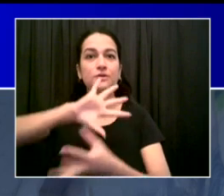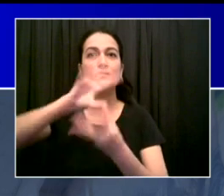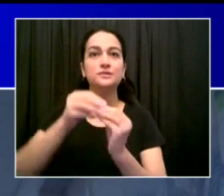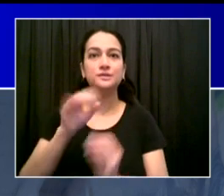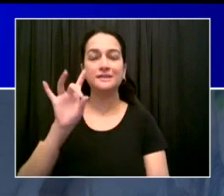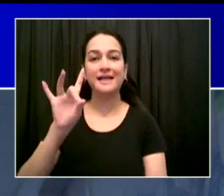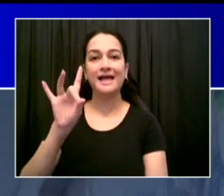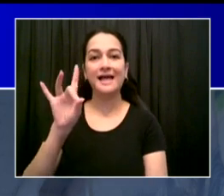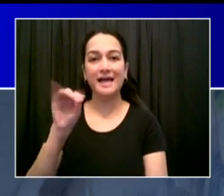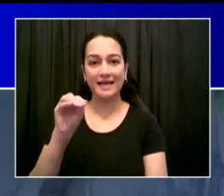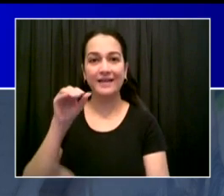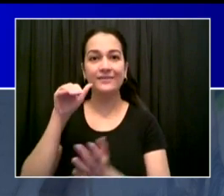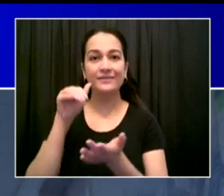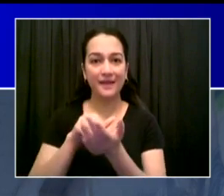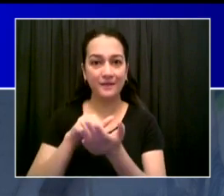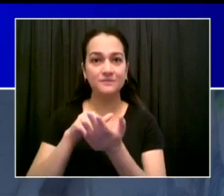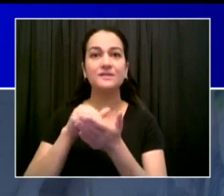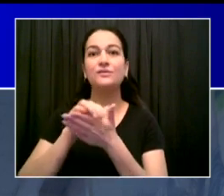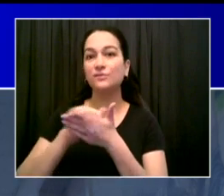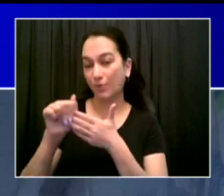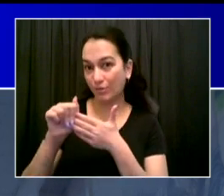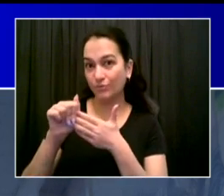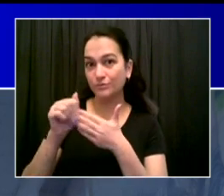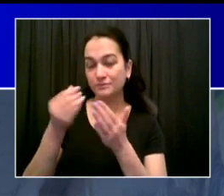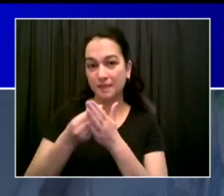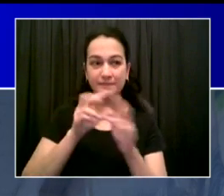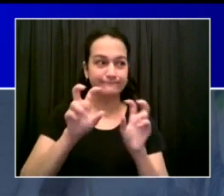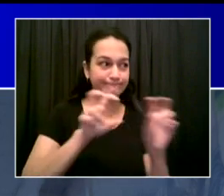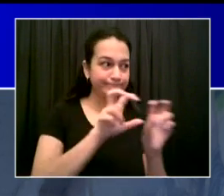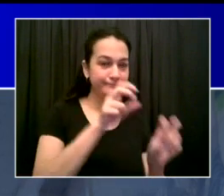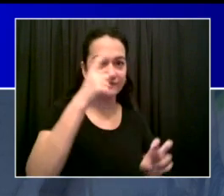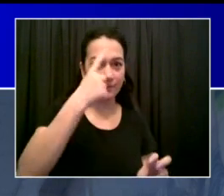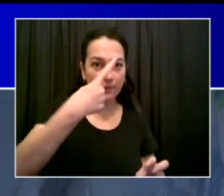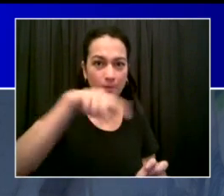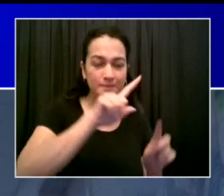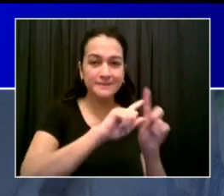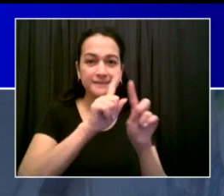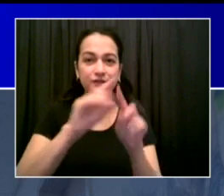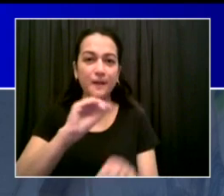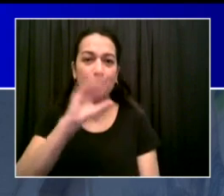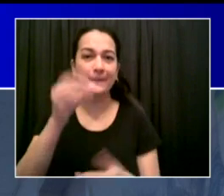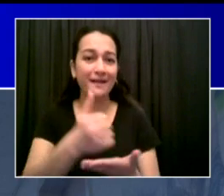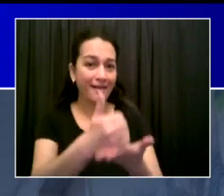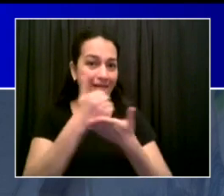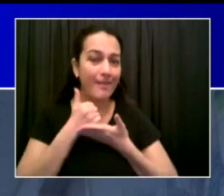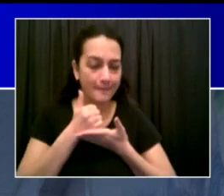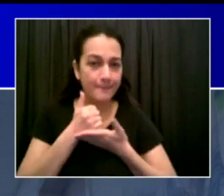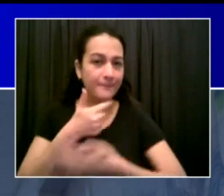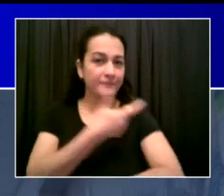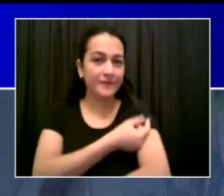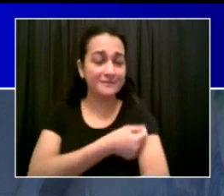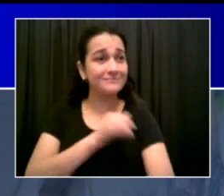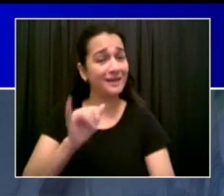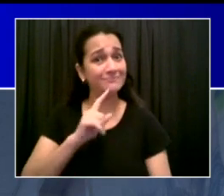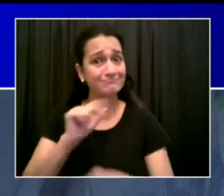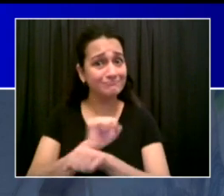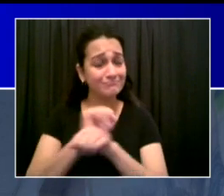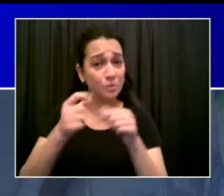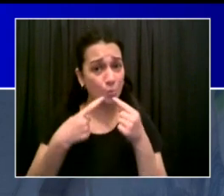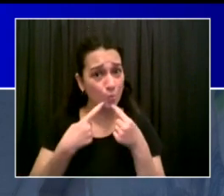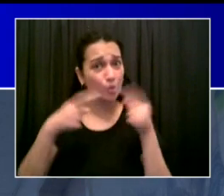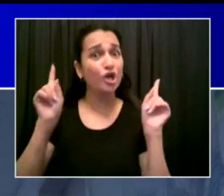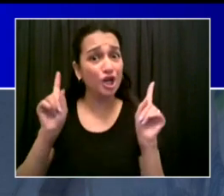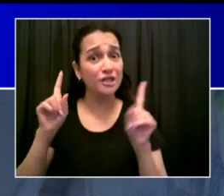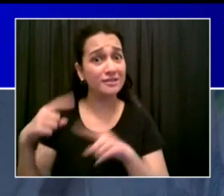This has worked, and it's the reason we have a recovery. It's the reason hospitalizations are low, but it doesn't take away from the fact we